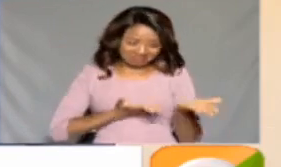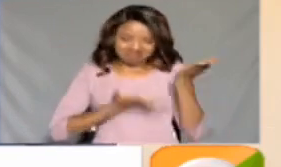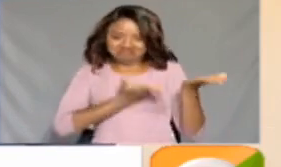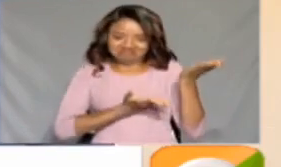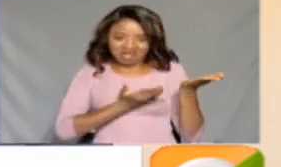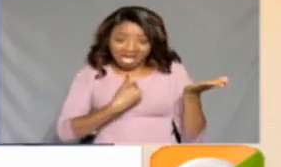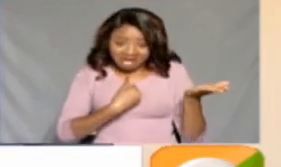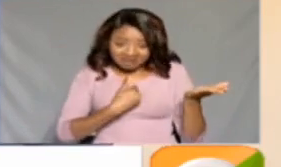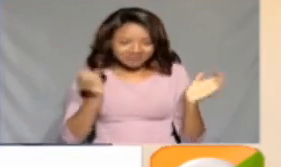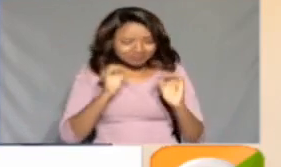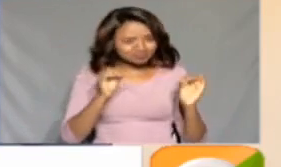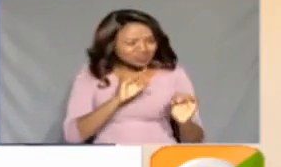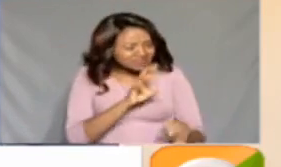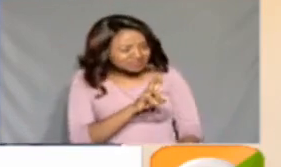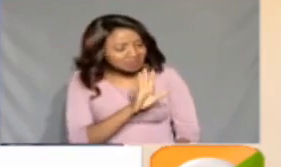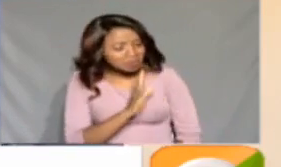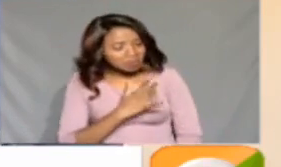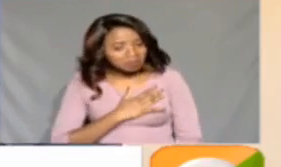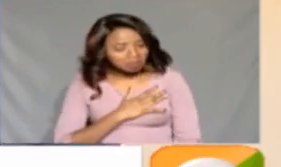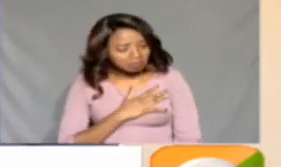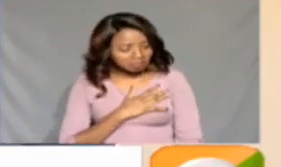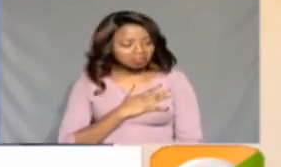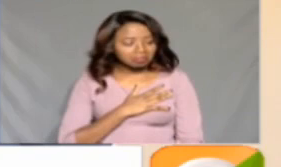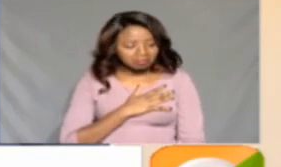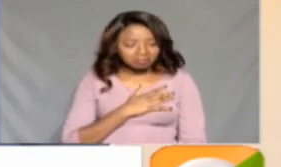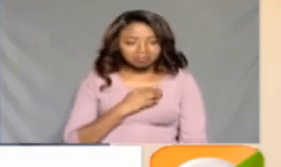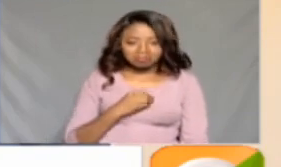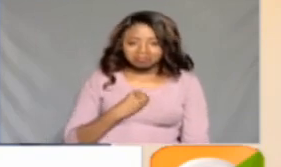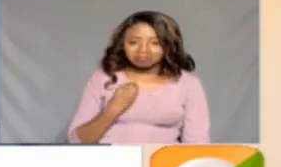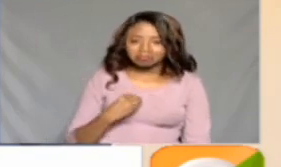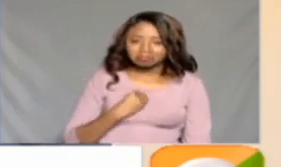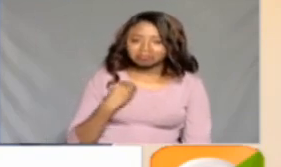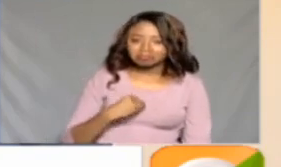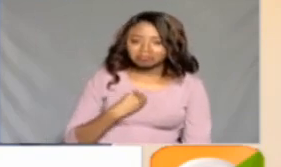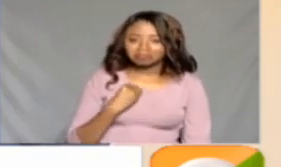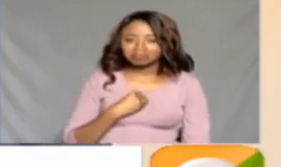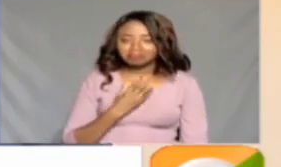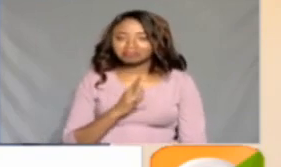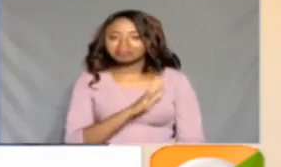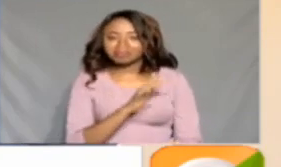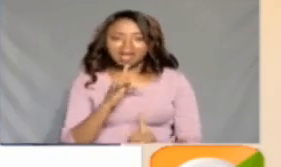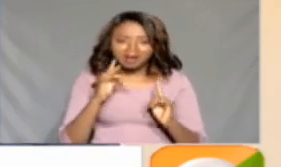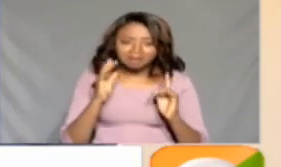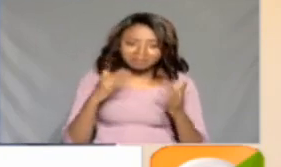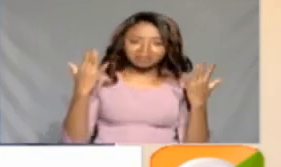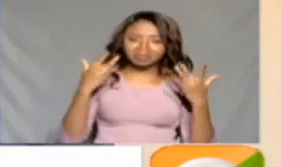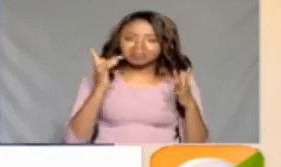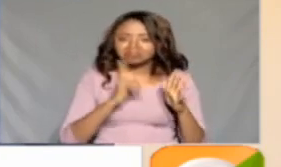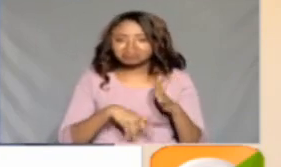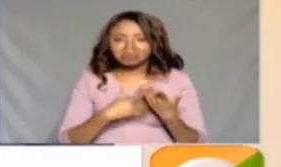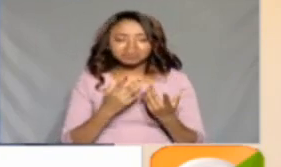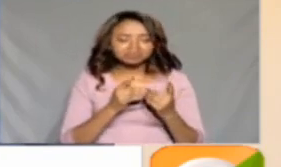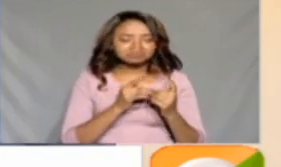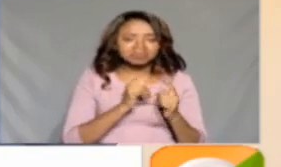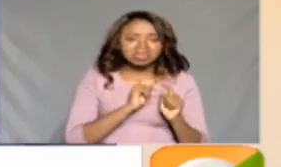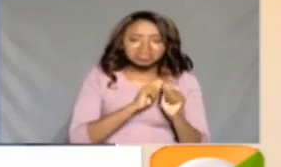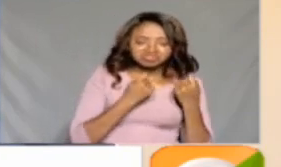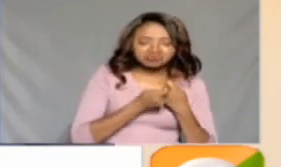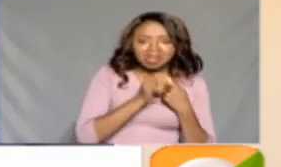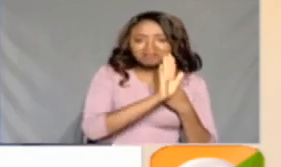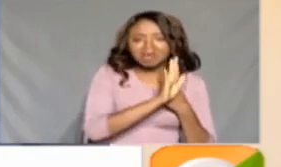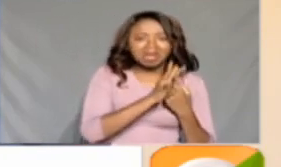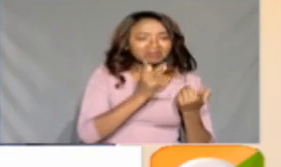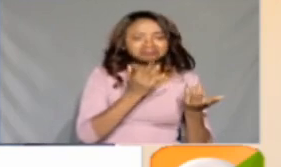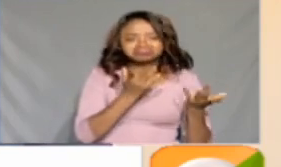We empathize, we sympathize, we know the conflict they're going through within the context of their ethnic